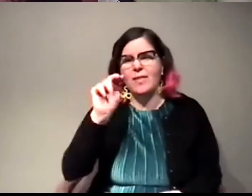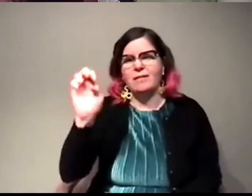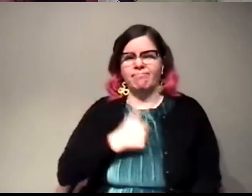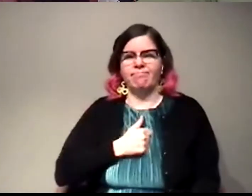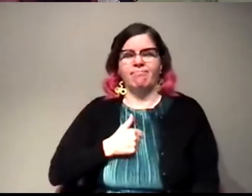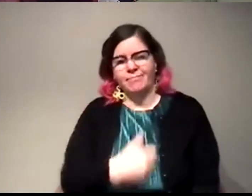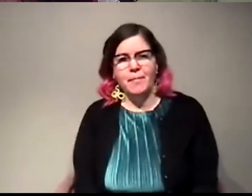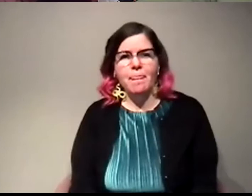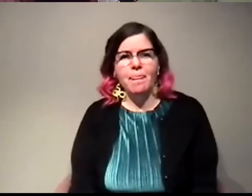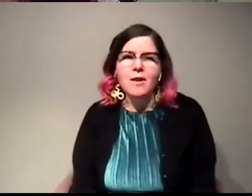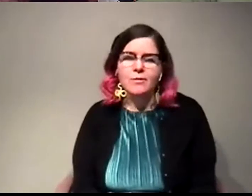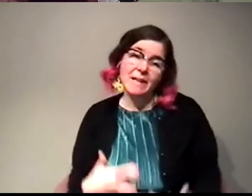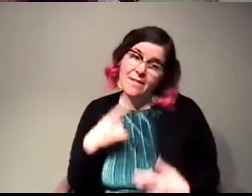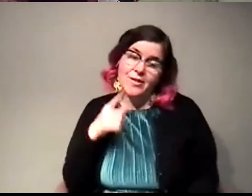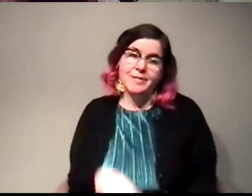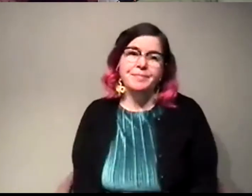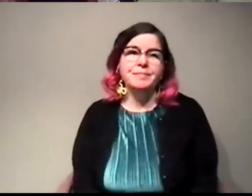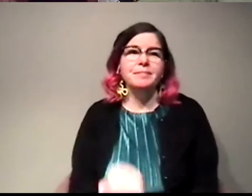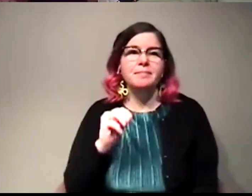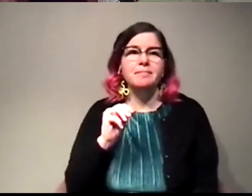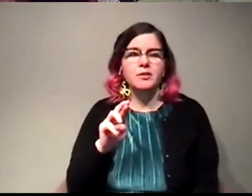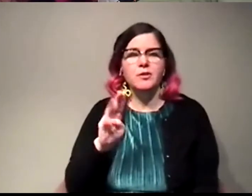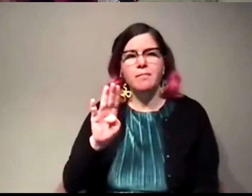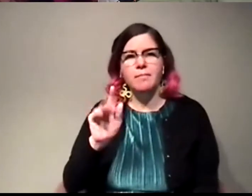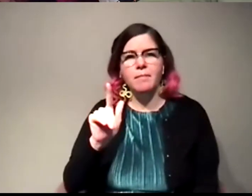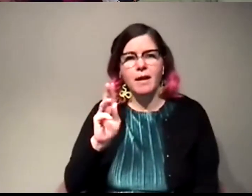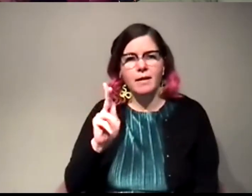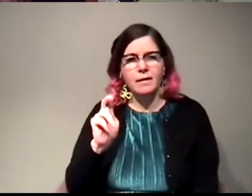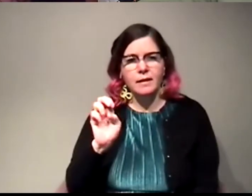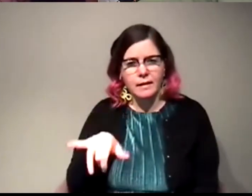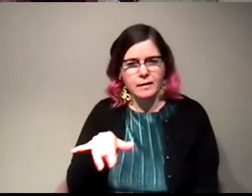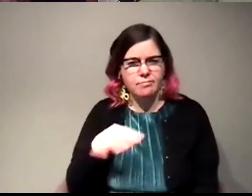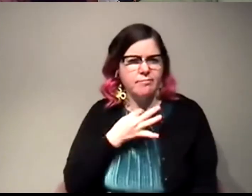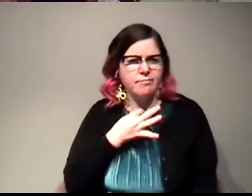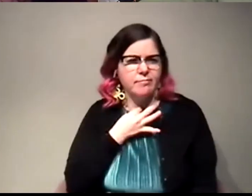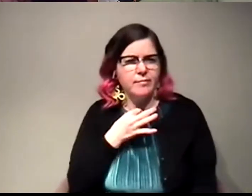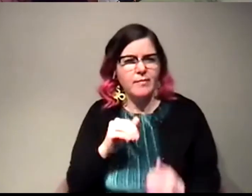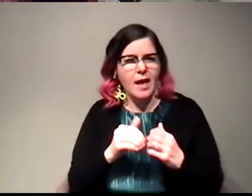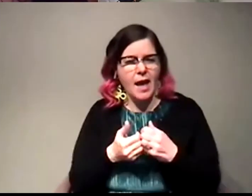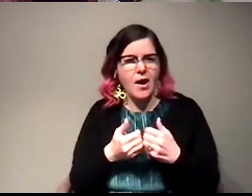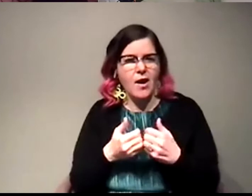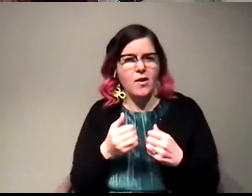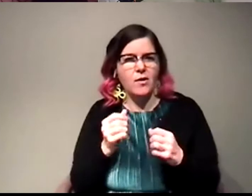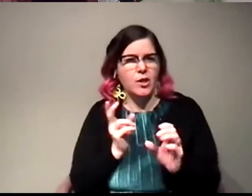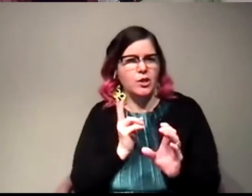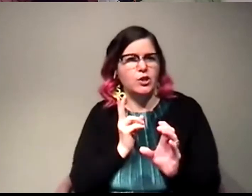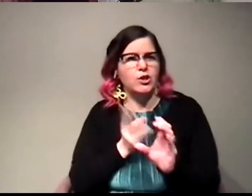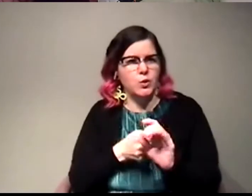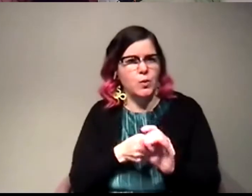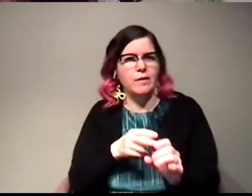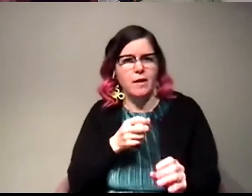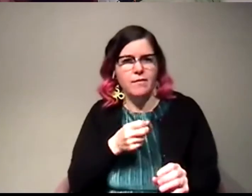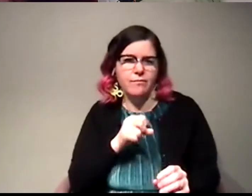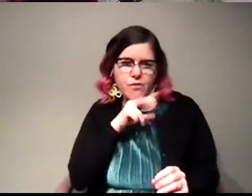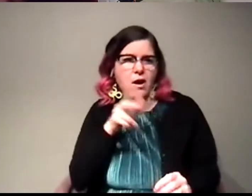well, that's exciting. Mr. Blackney would like to know, how do we get to go on a frog listening trip?